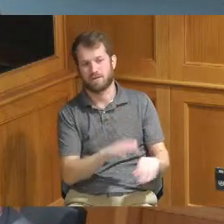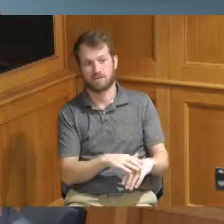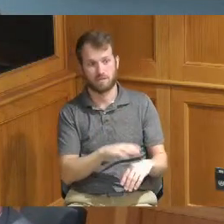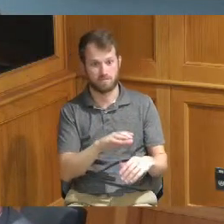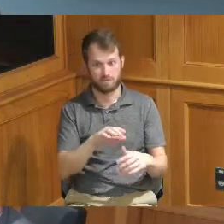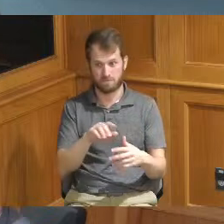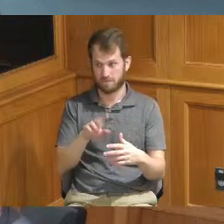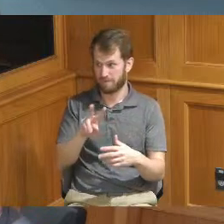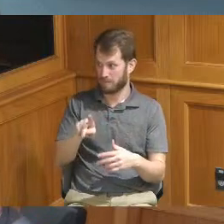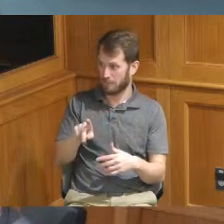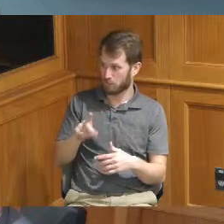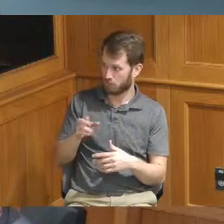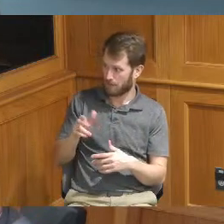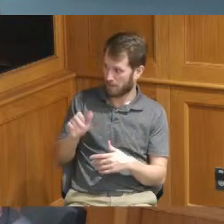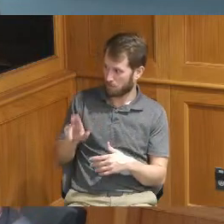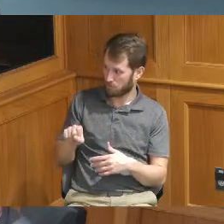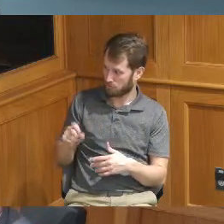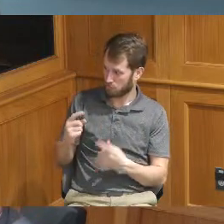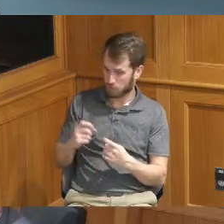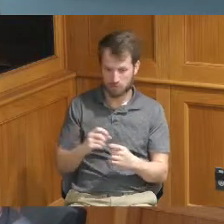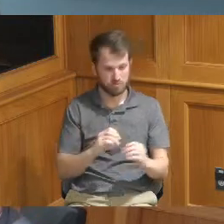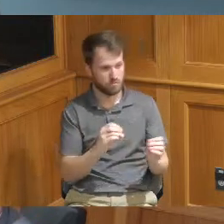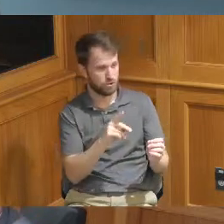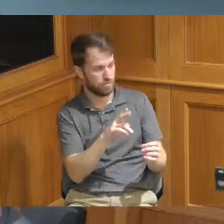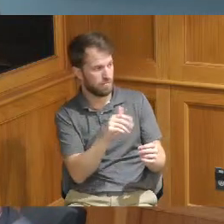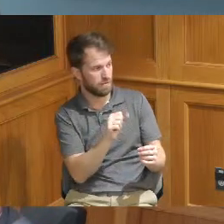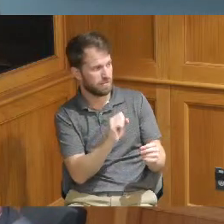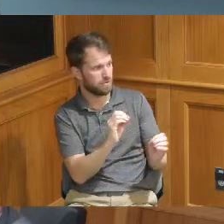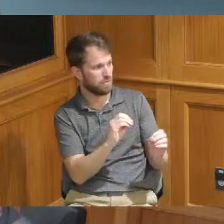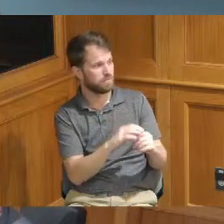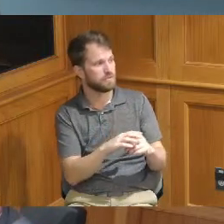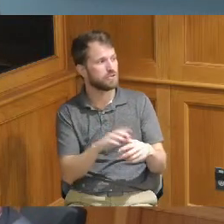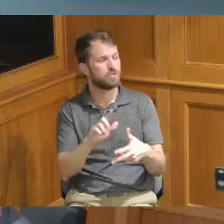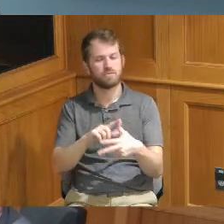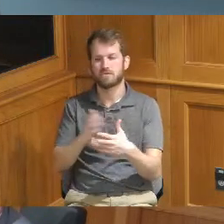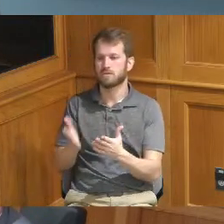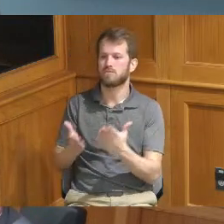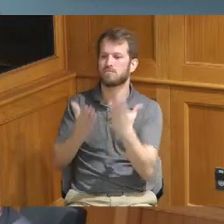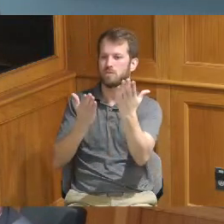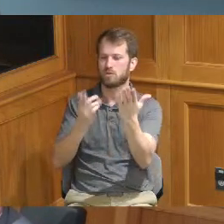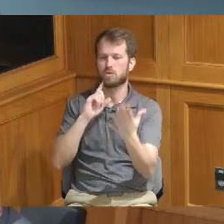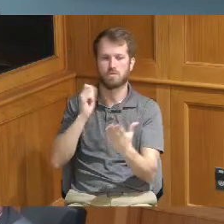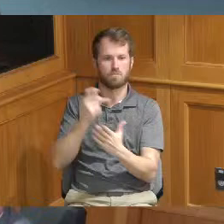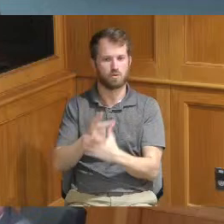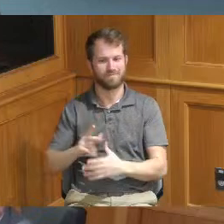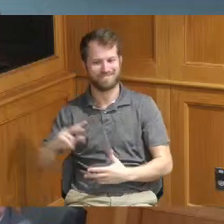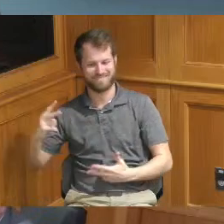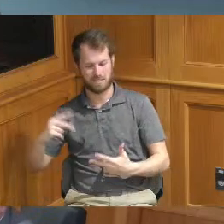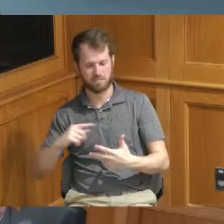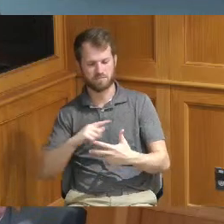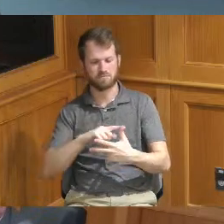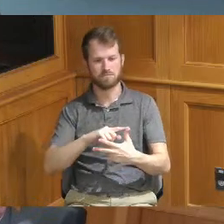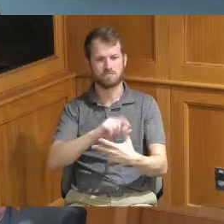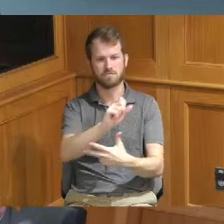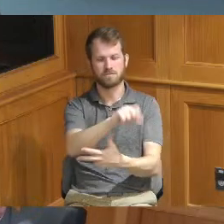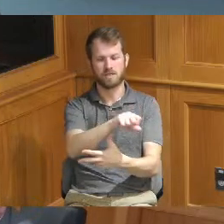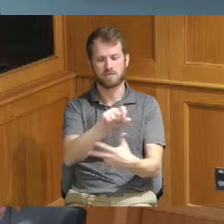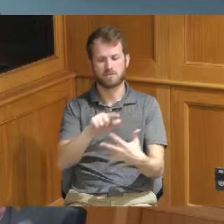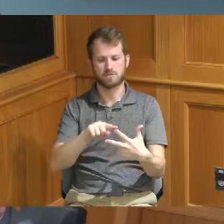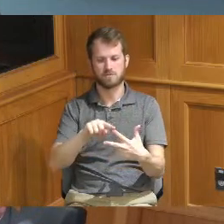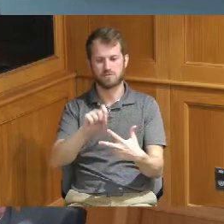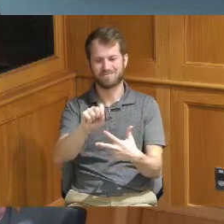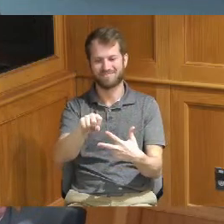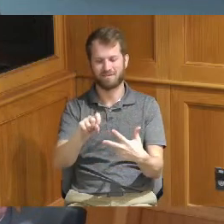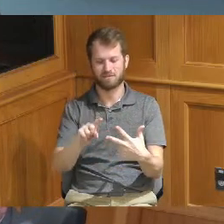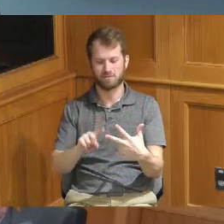No questions. Commissioner Dumas. No questions. I make a motion to approve by leave 8. Second. Commissioner Reese? Yes. Commissioner